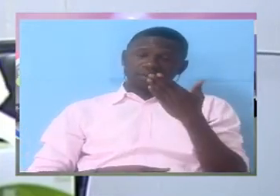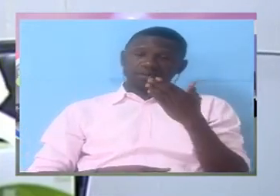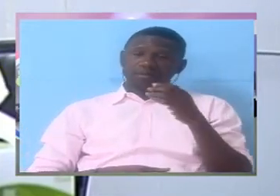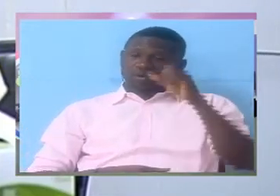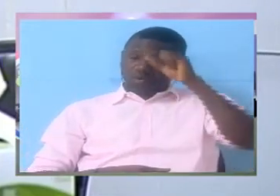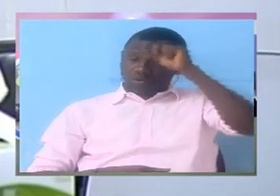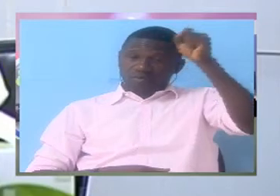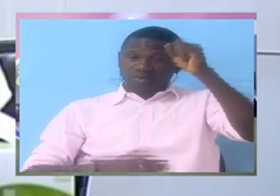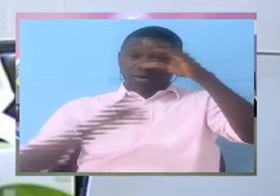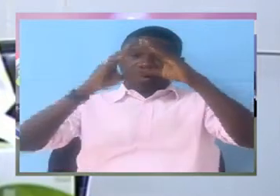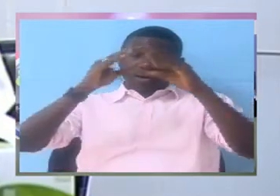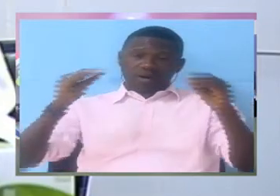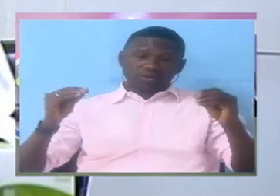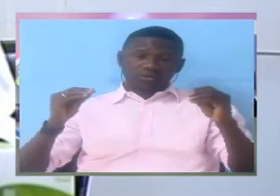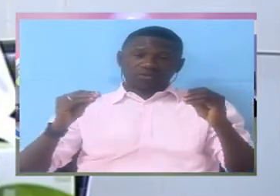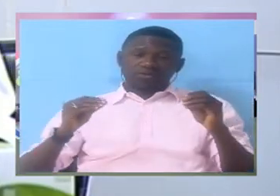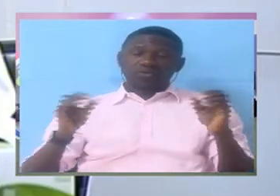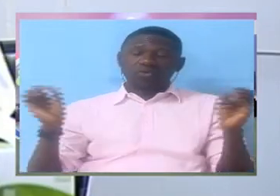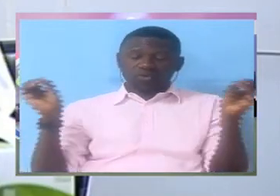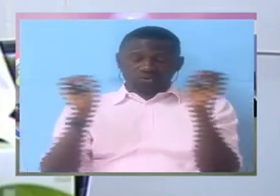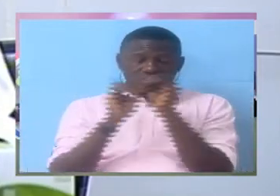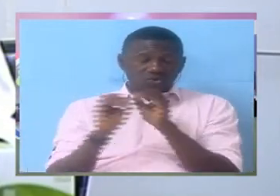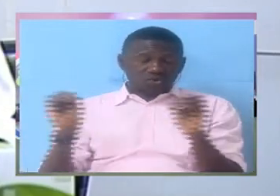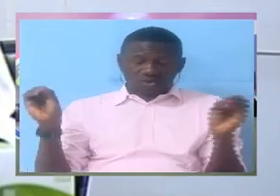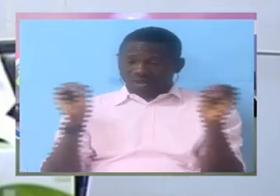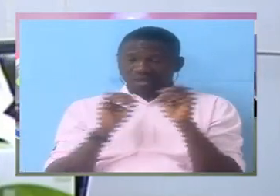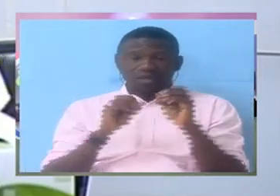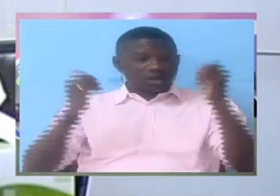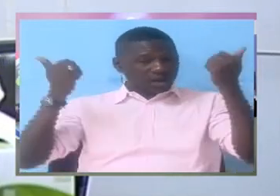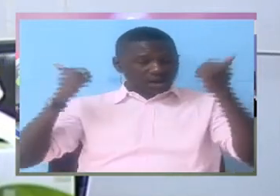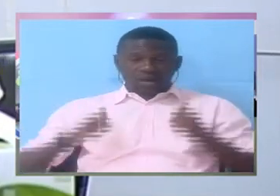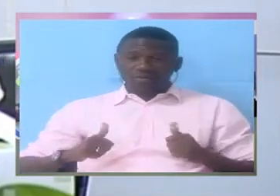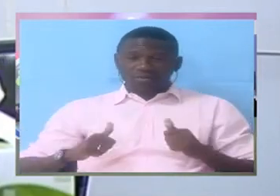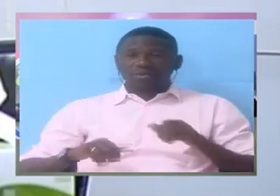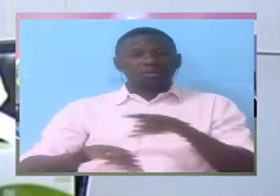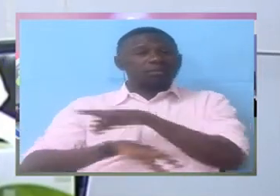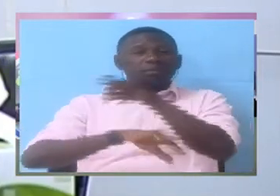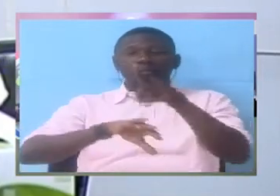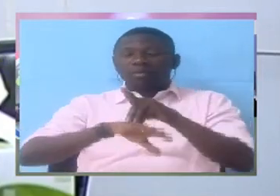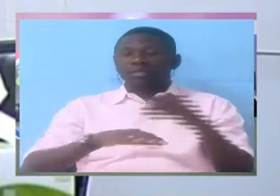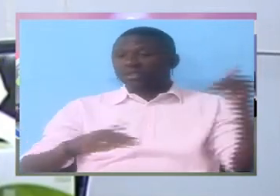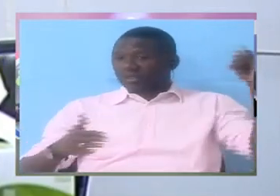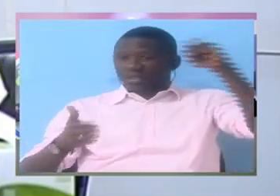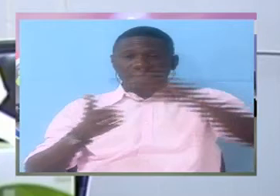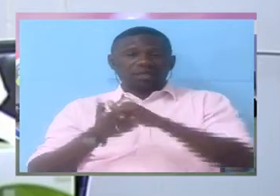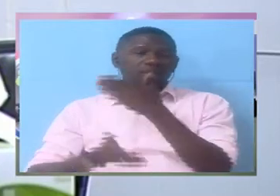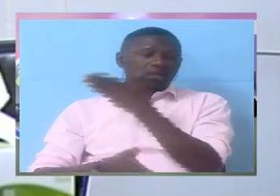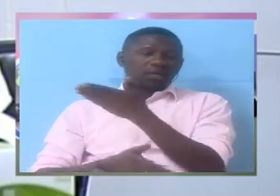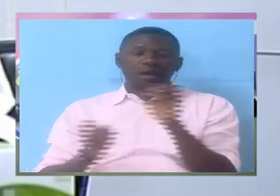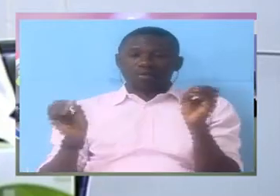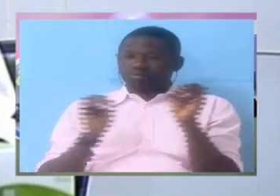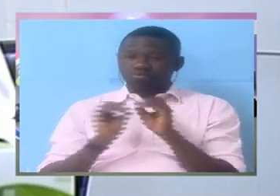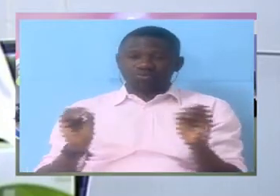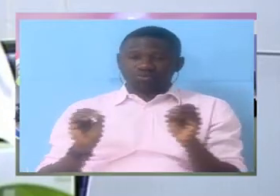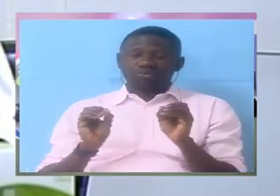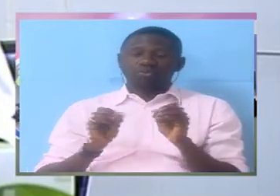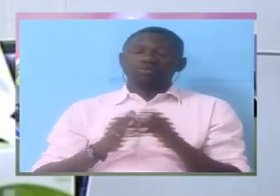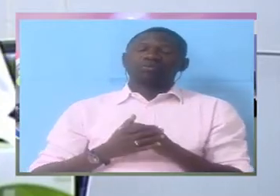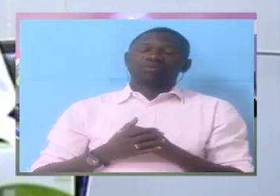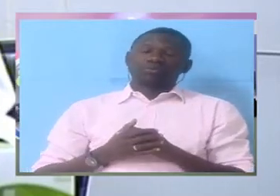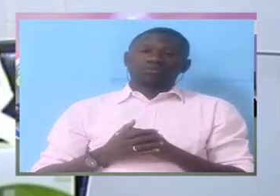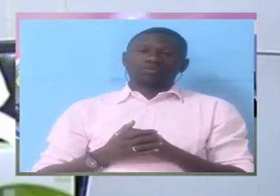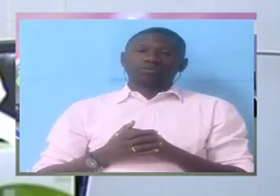house. Nothing happened on the ground at the time al there. Okundi manke kuluntilaji dulato jede. But we are